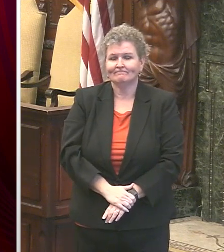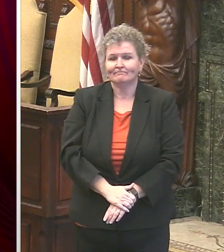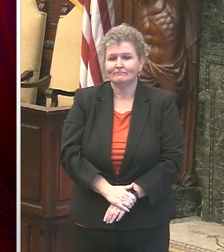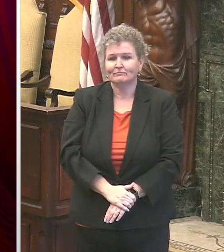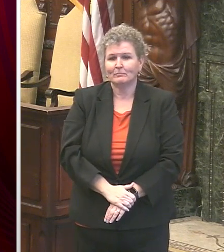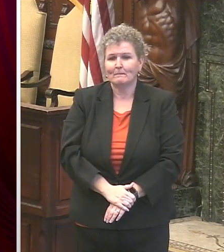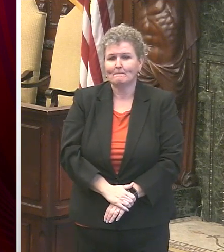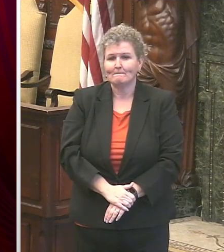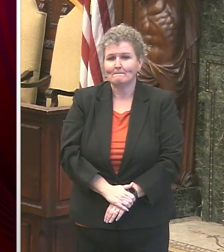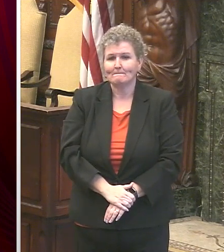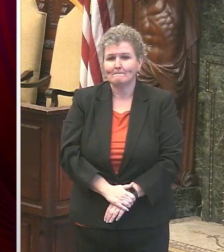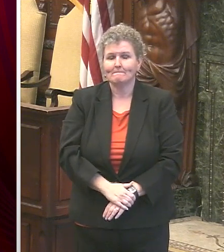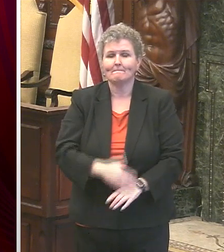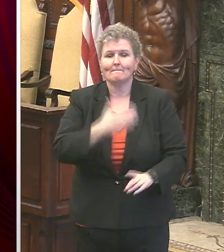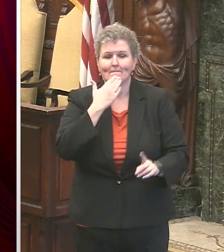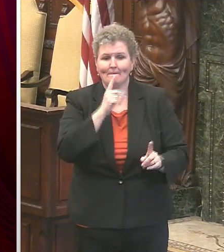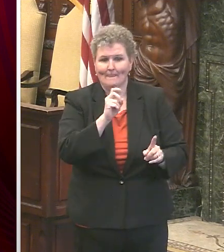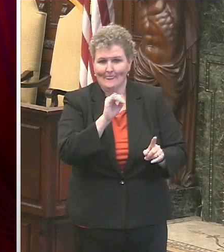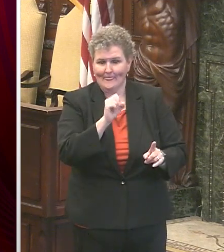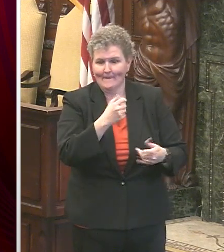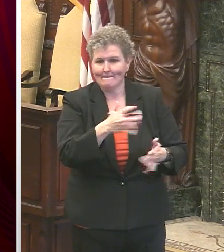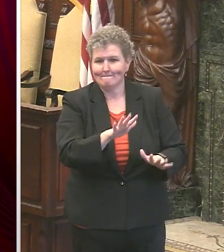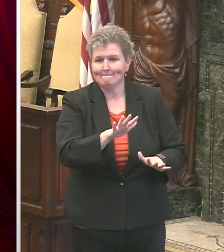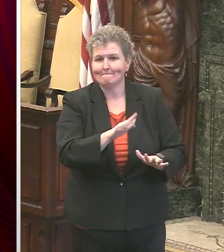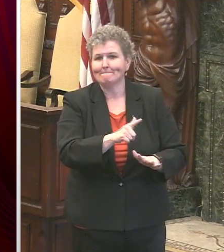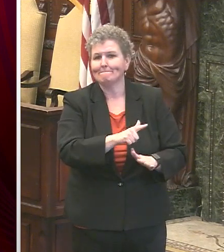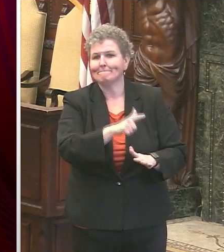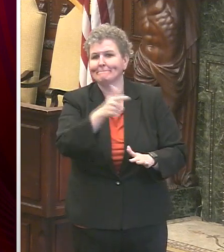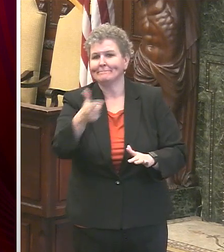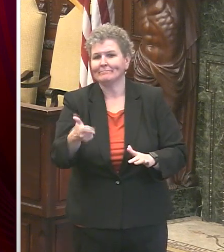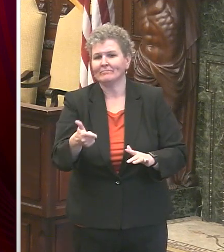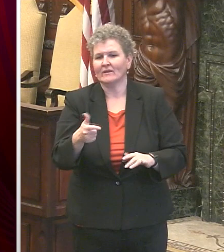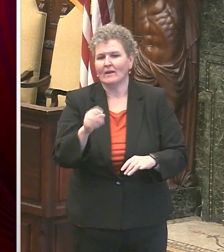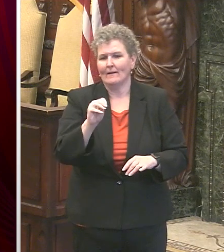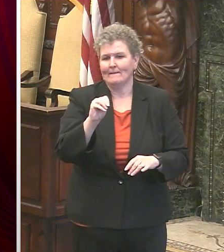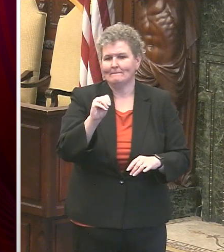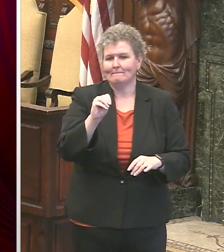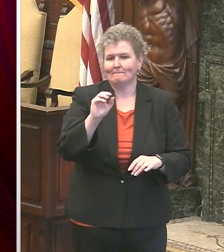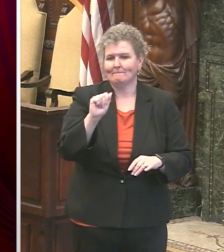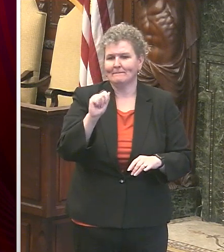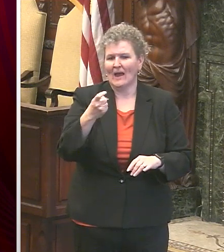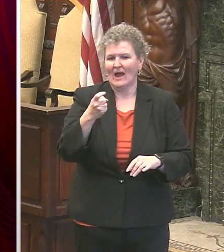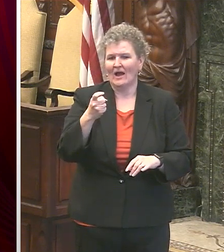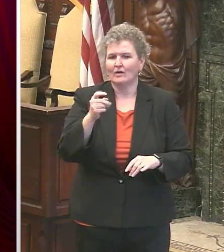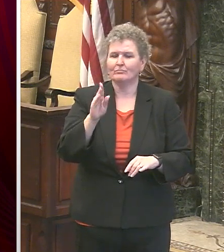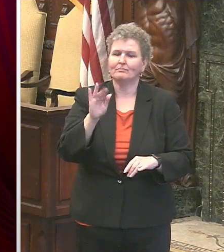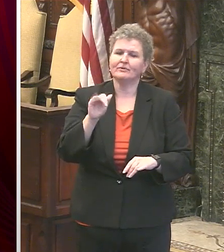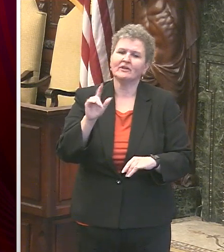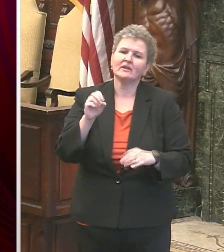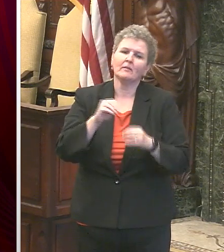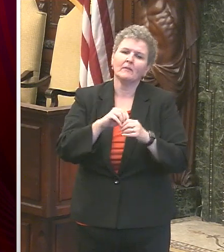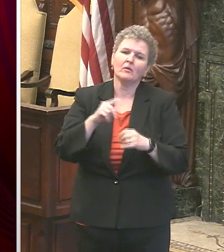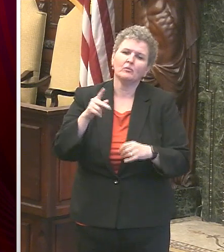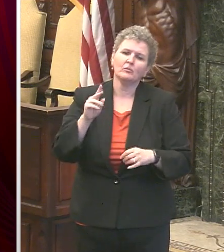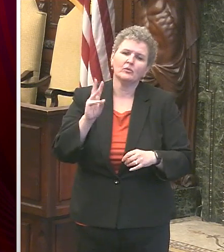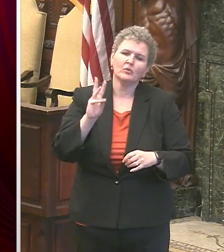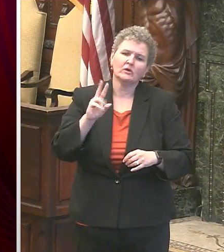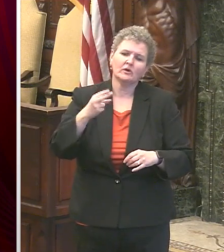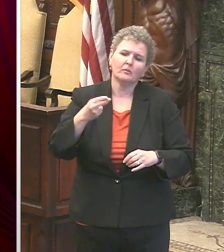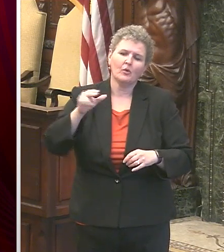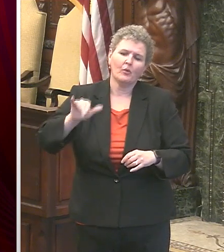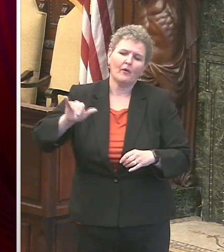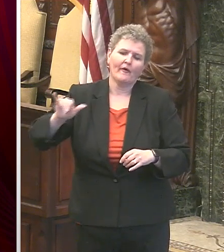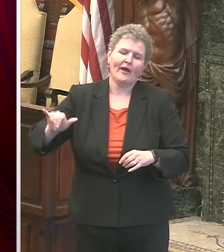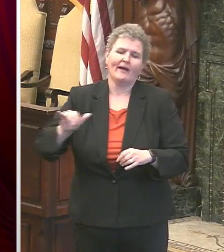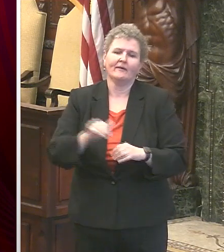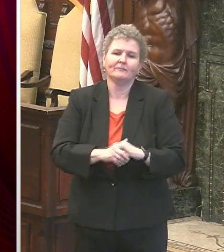Thanks, Denise. We are going to move now to Max Marin of Billy Penn, WHYY.